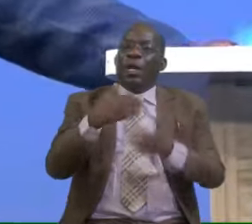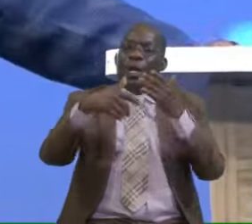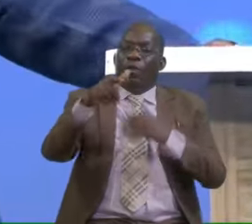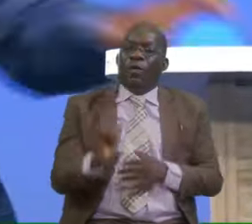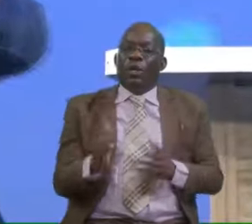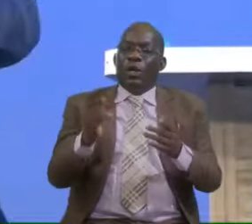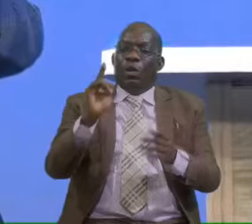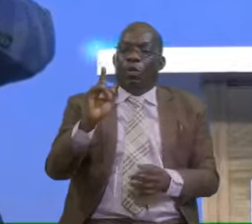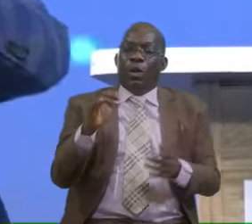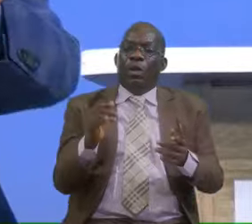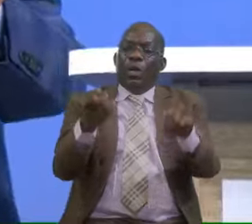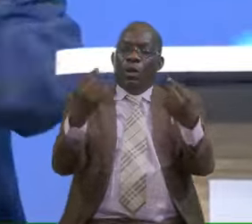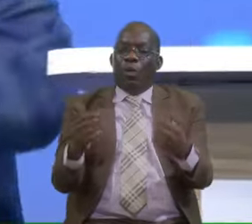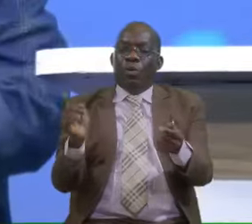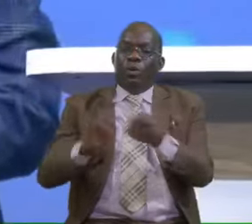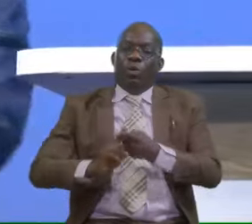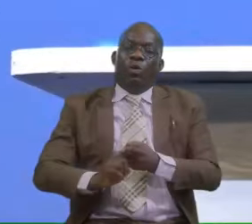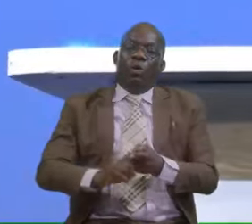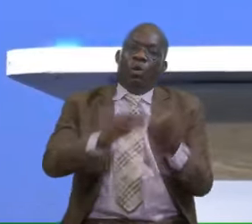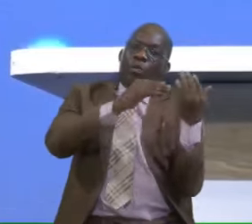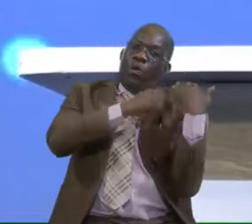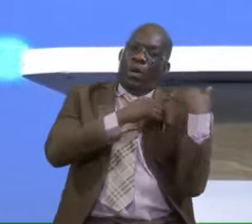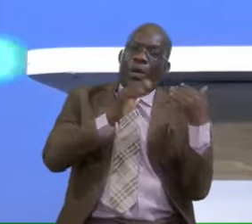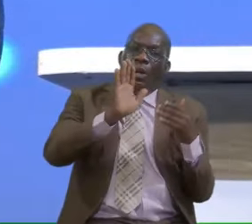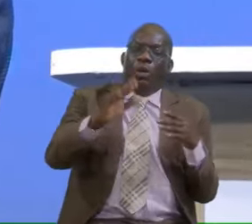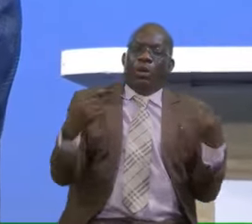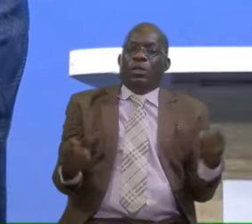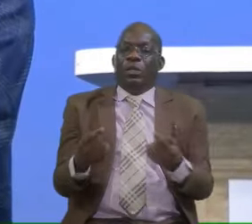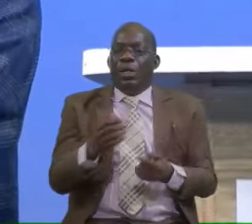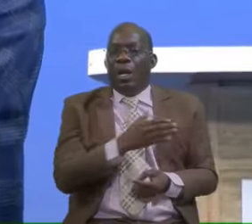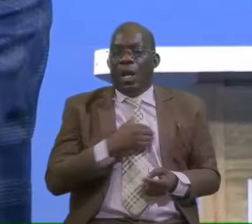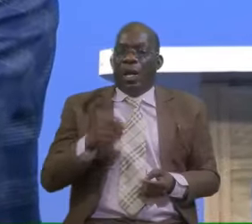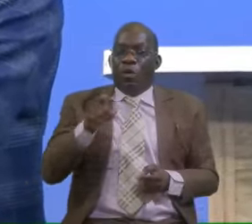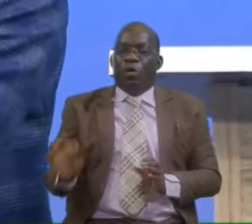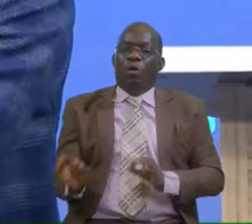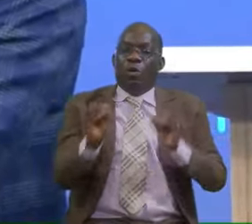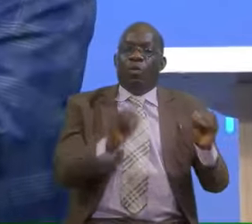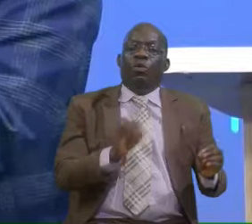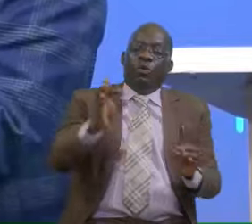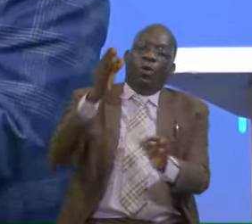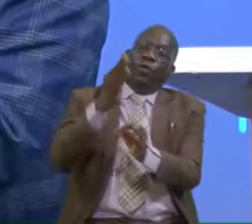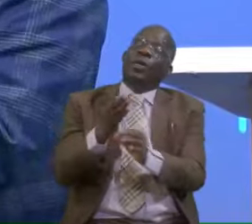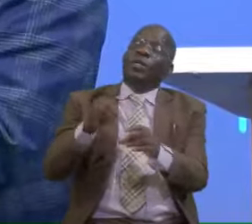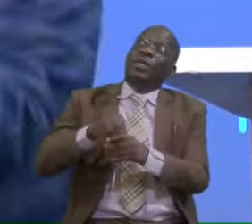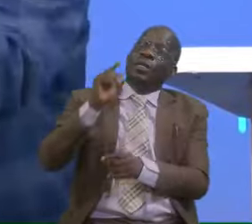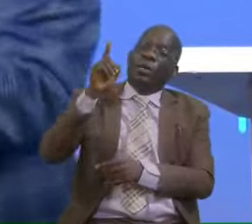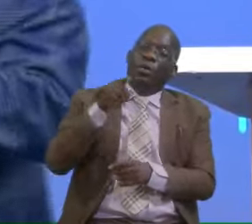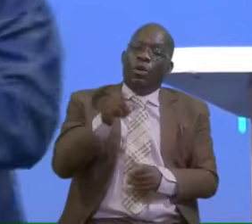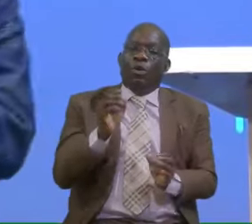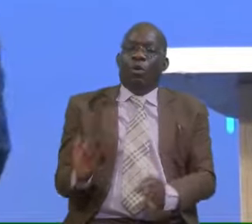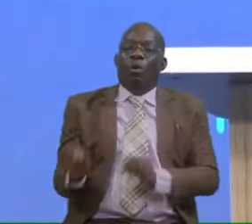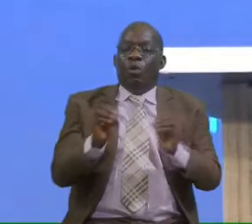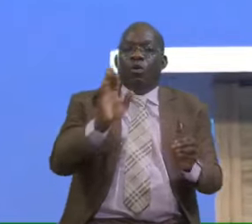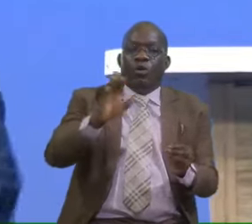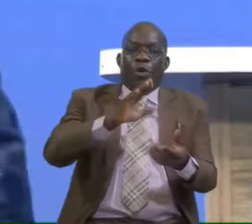coming to bear your sin. And you put your faith in him, and you put your confidence in him,